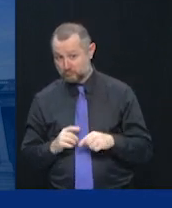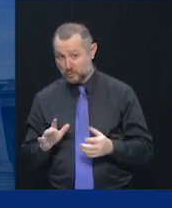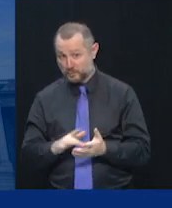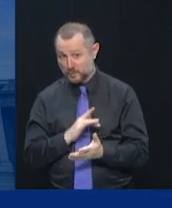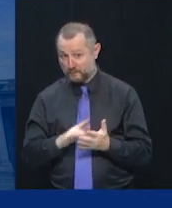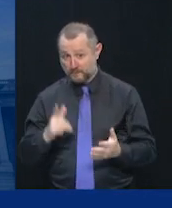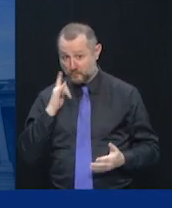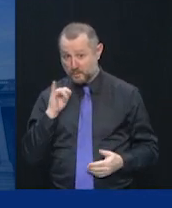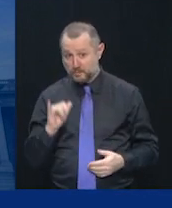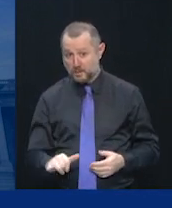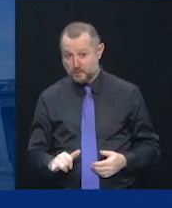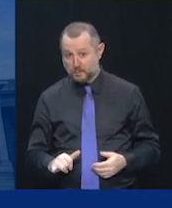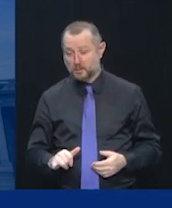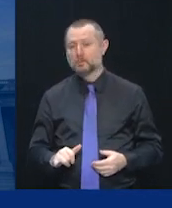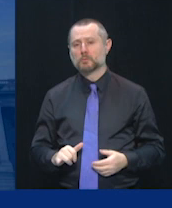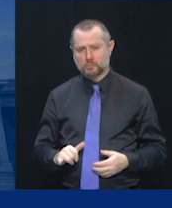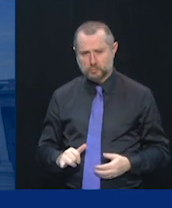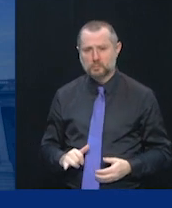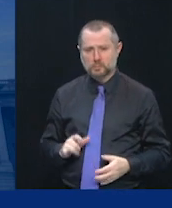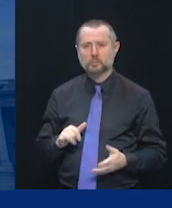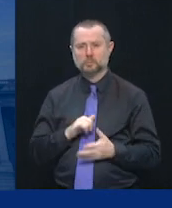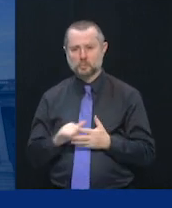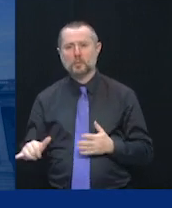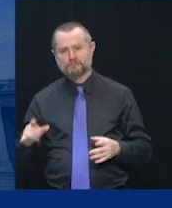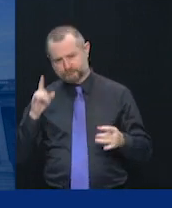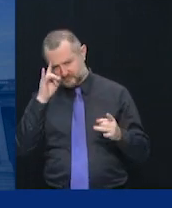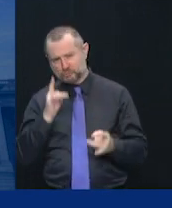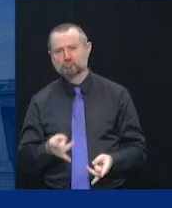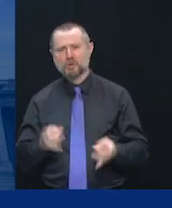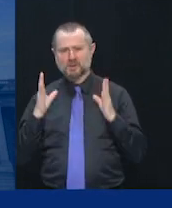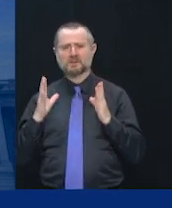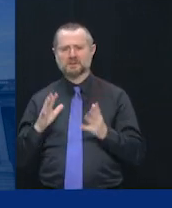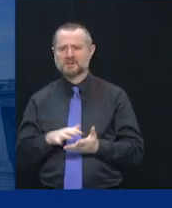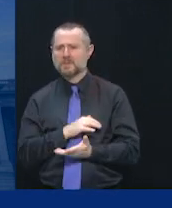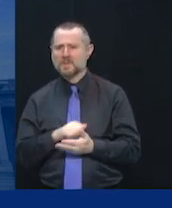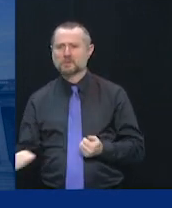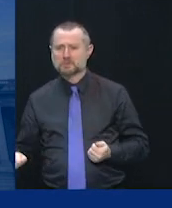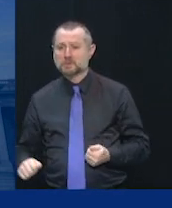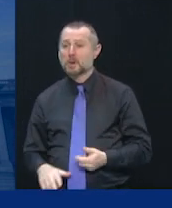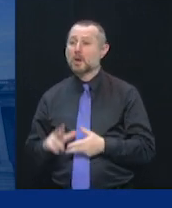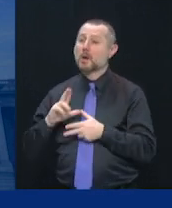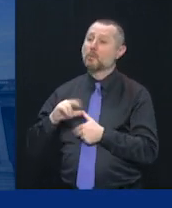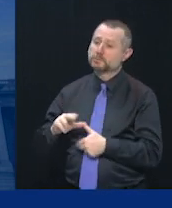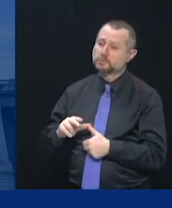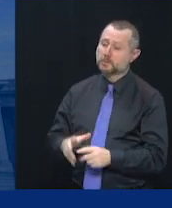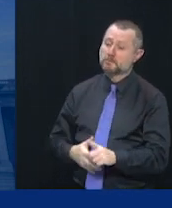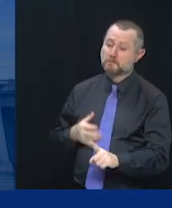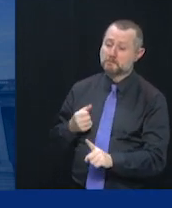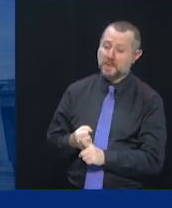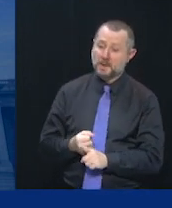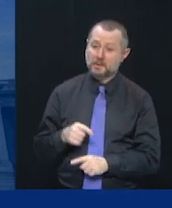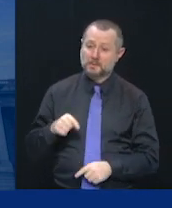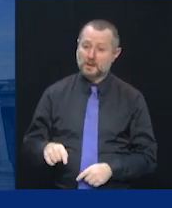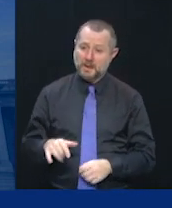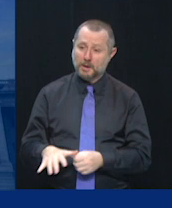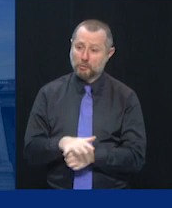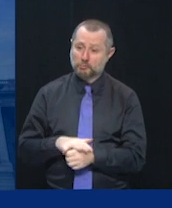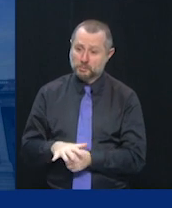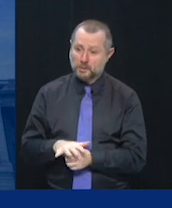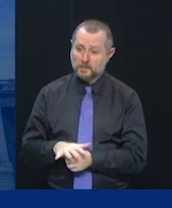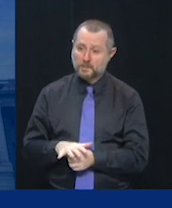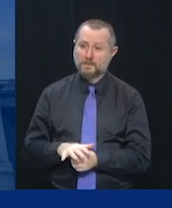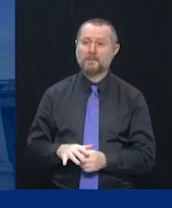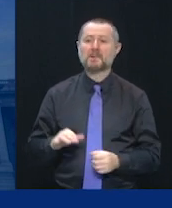We had more damage. Hurricane hits a block. There are 20 homes